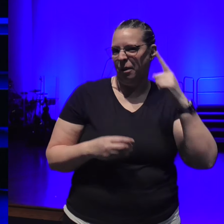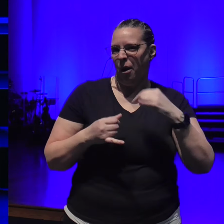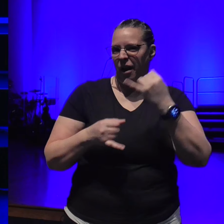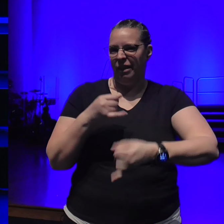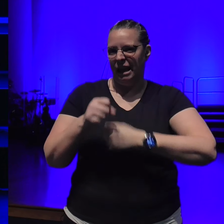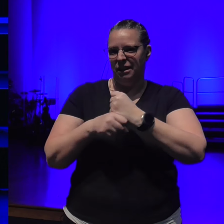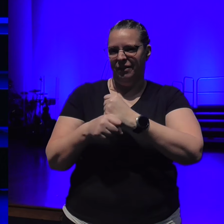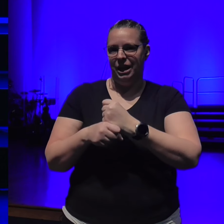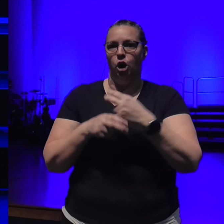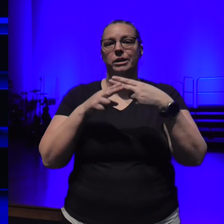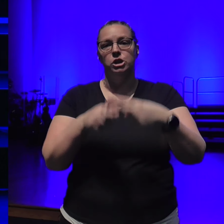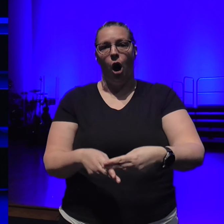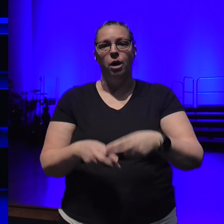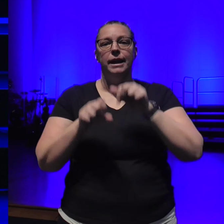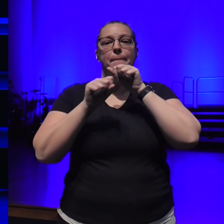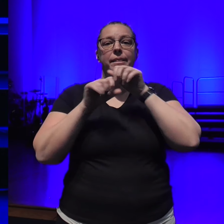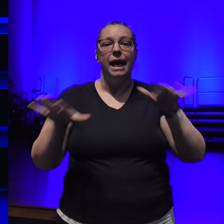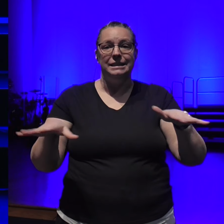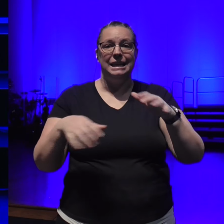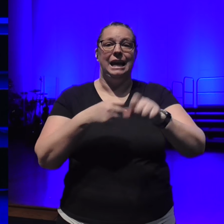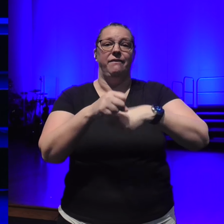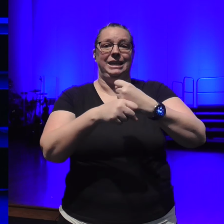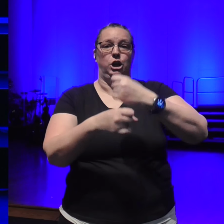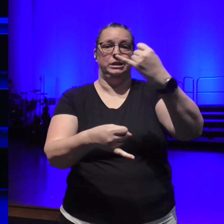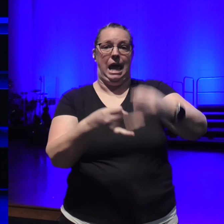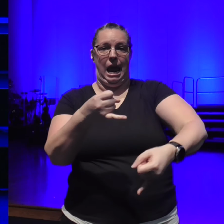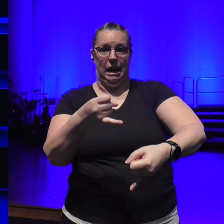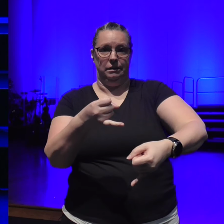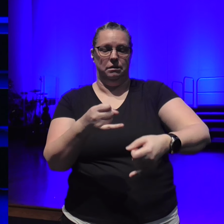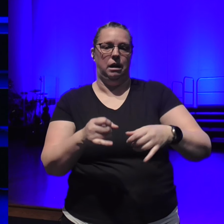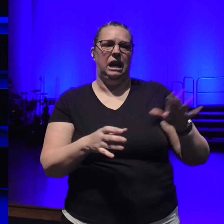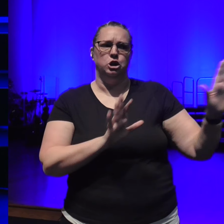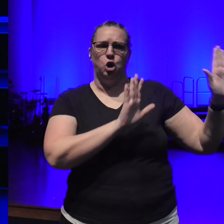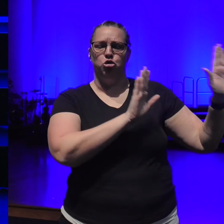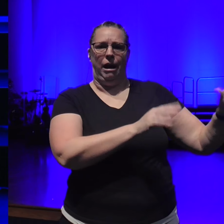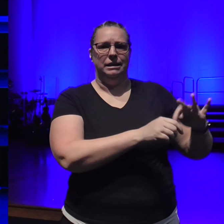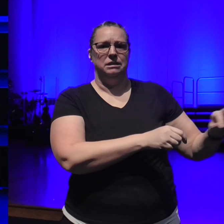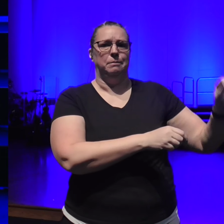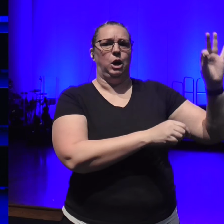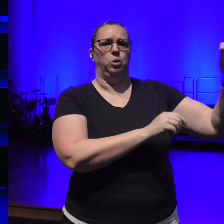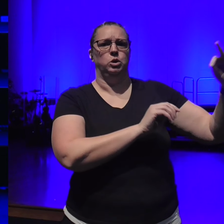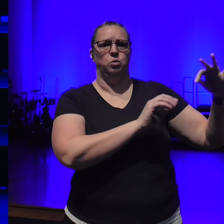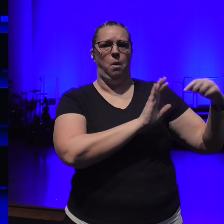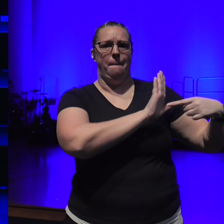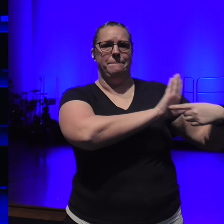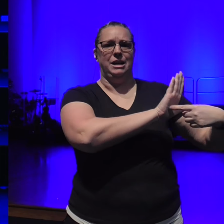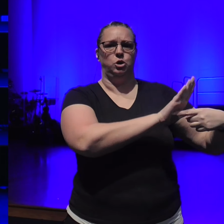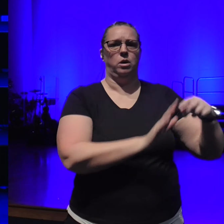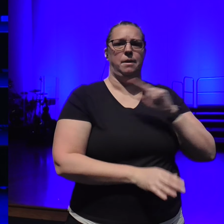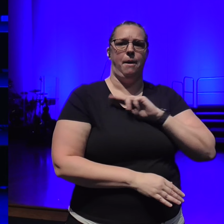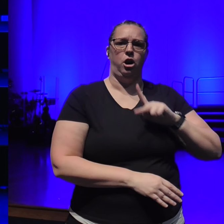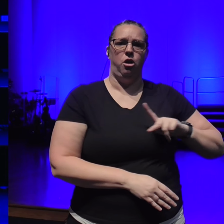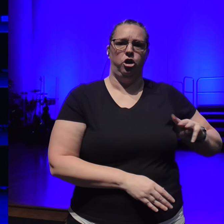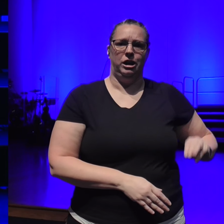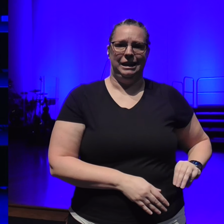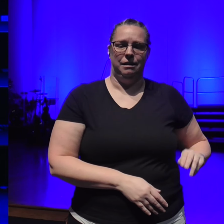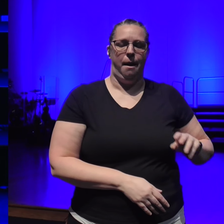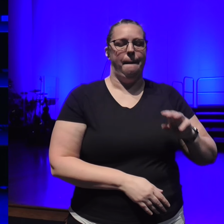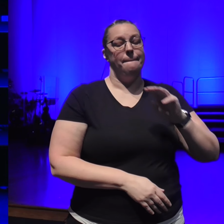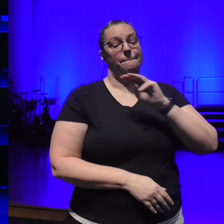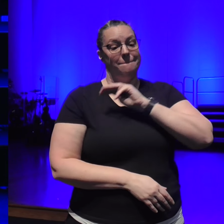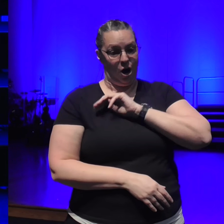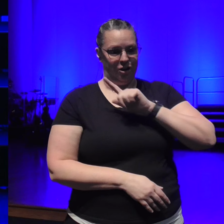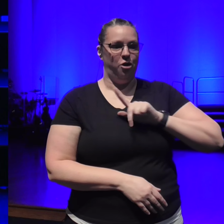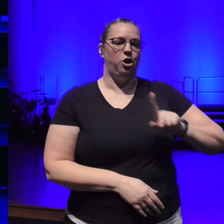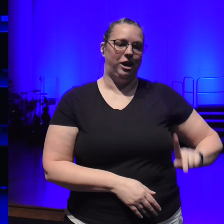and it's called Blessings at Year's End. Thurman was a great spiritual mentor to Martin Luther King Jr., and he, in a sense, was the first